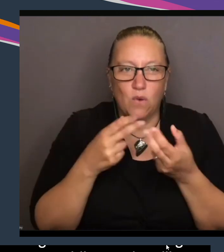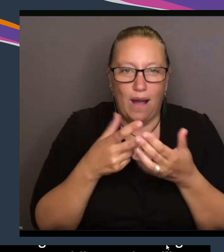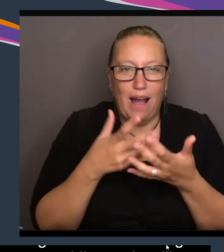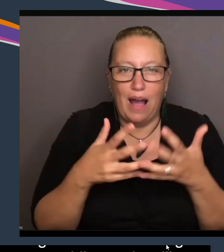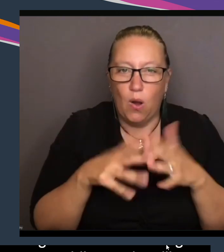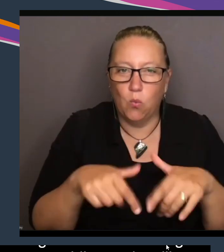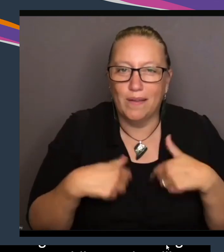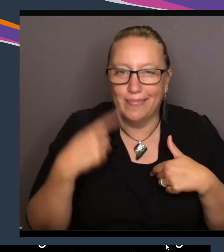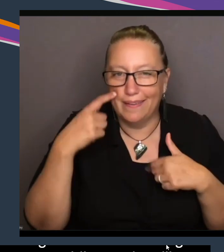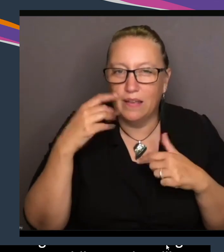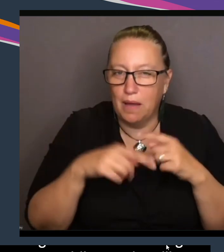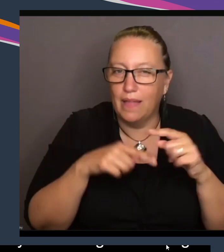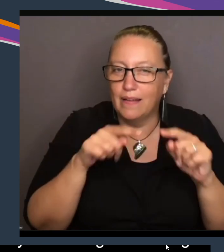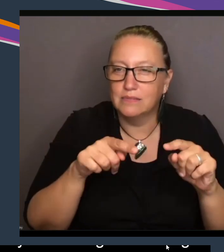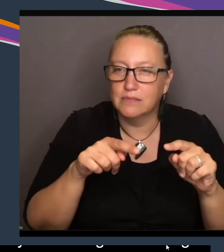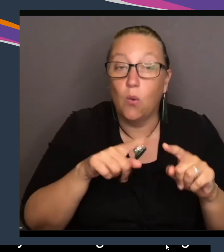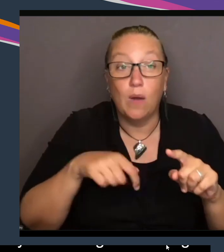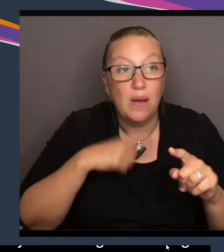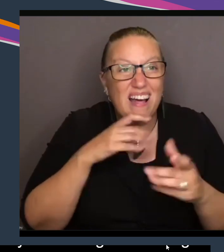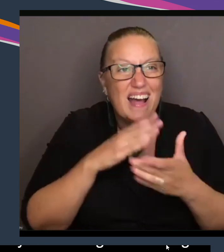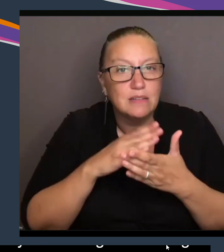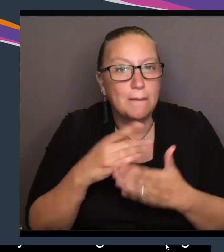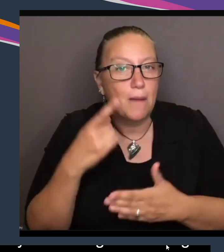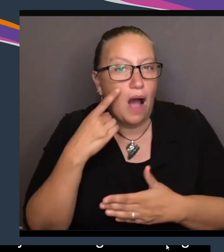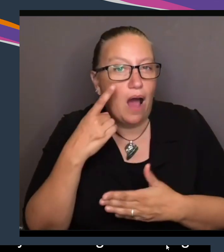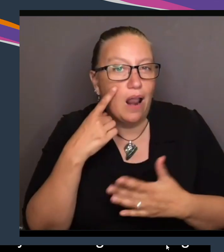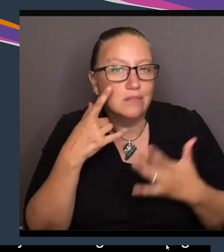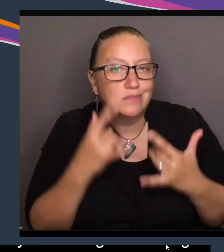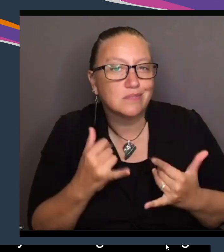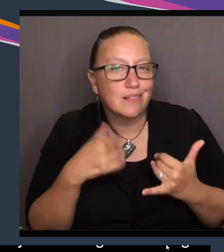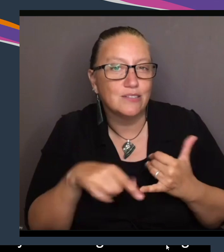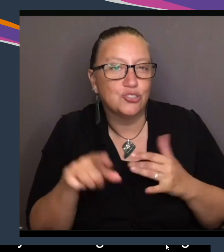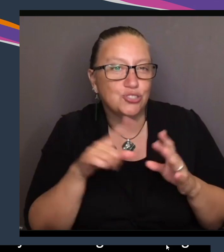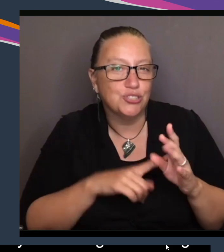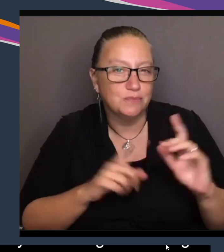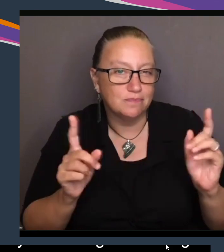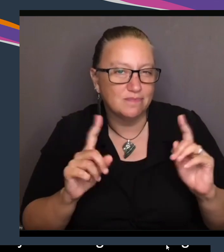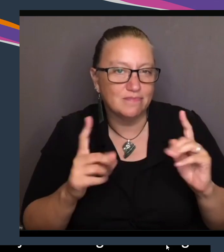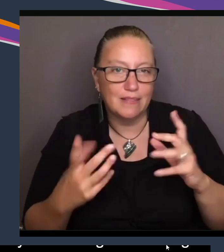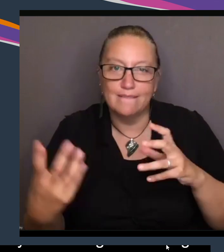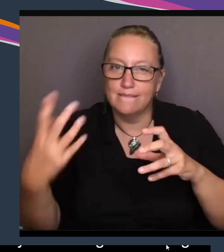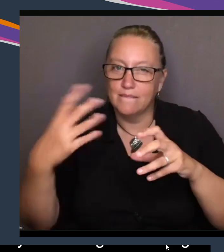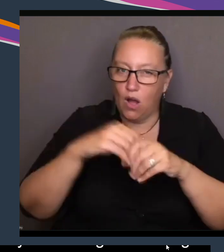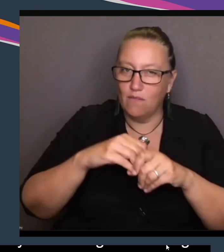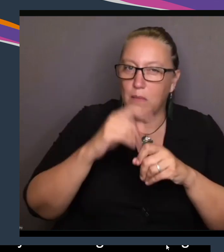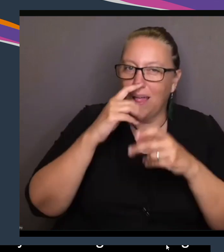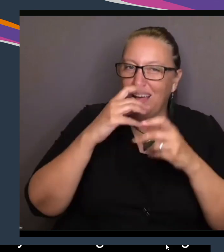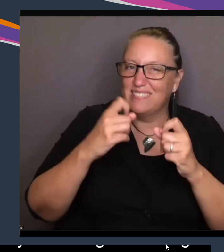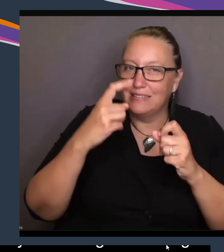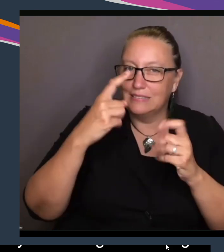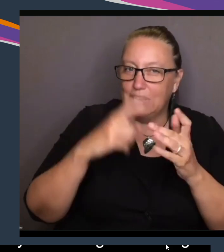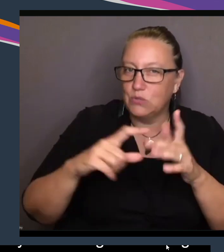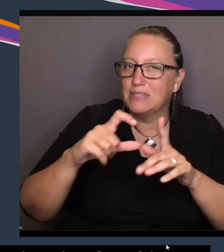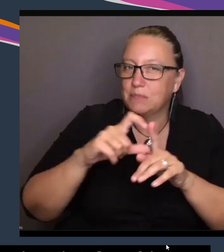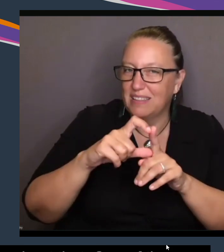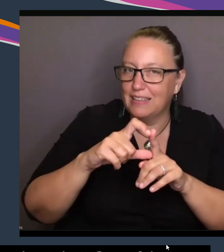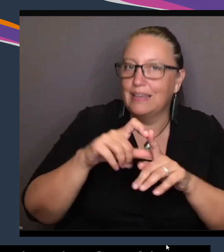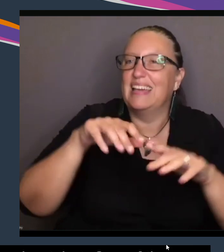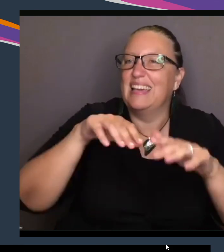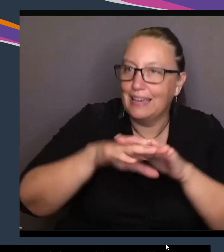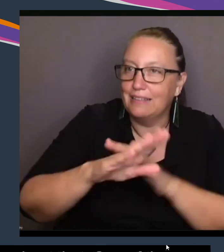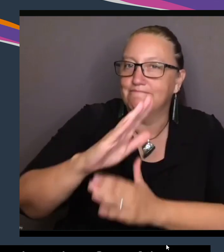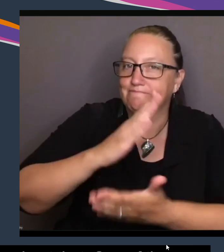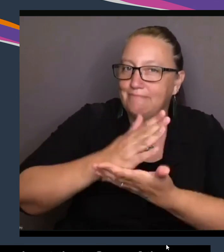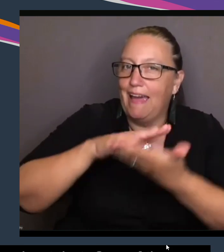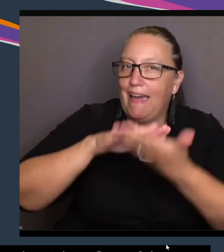things that we're going to be piloting this year is the involvement of people with intellectual disability in actually helping